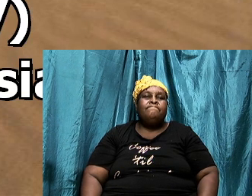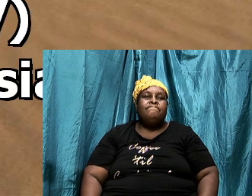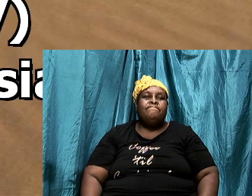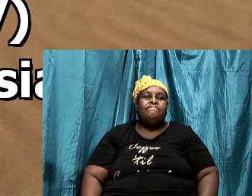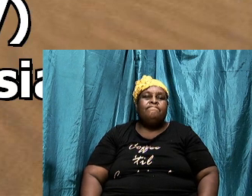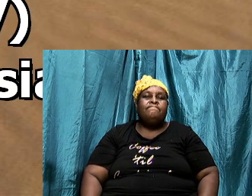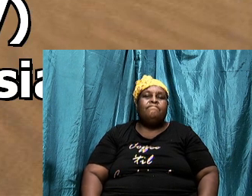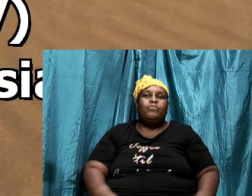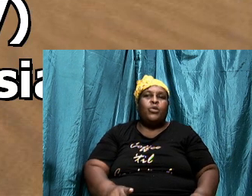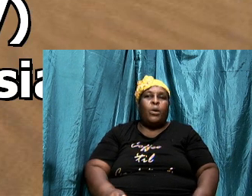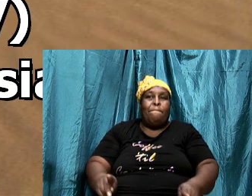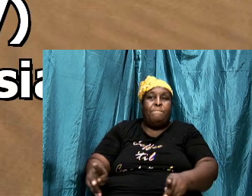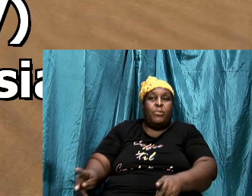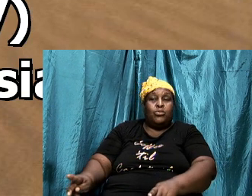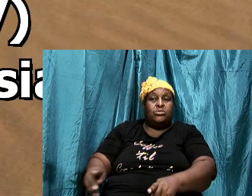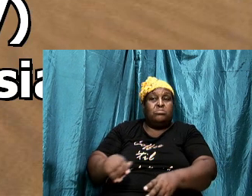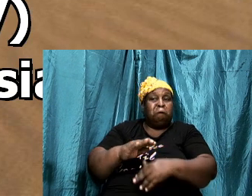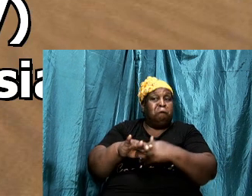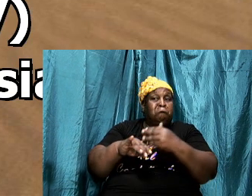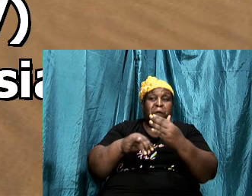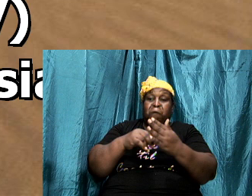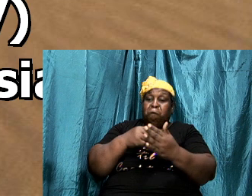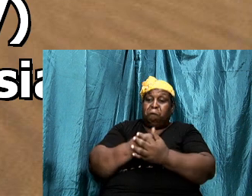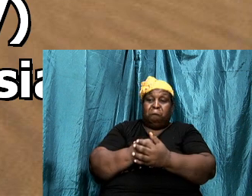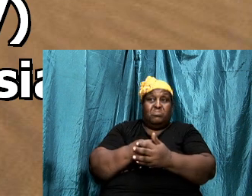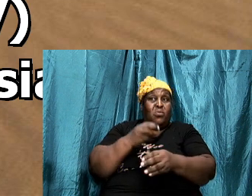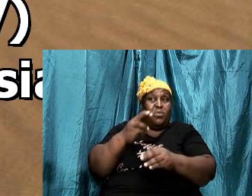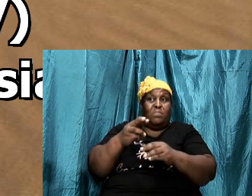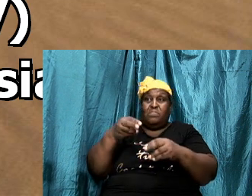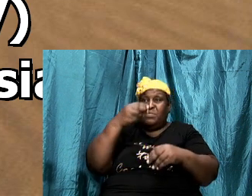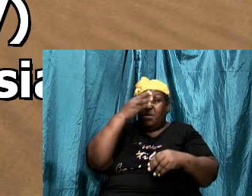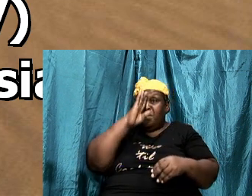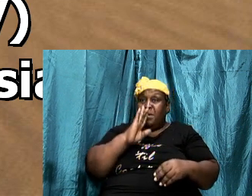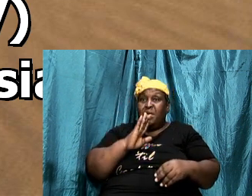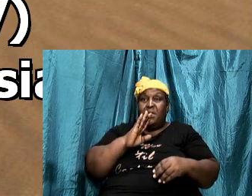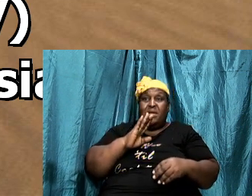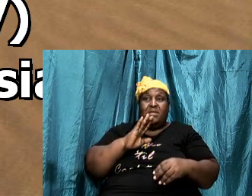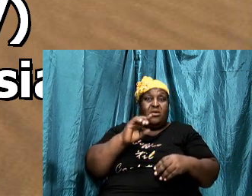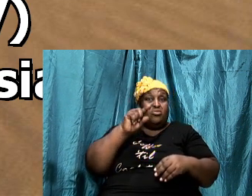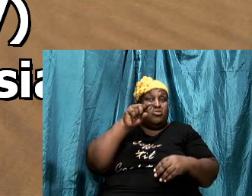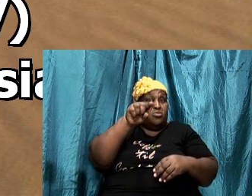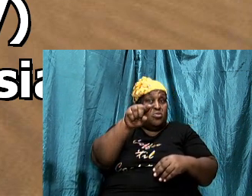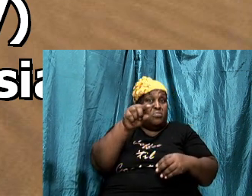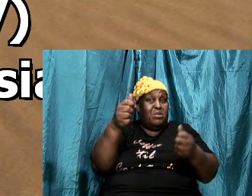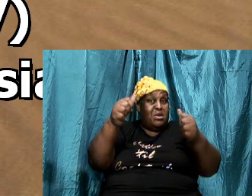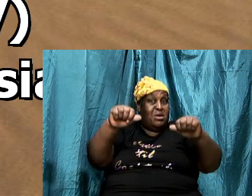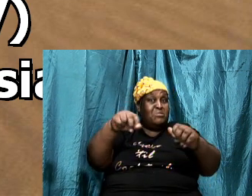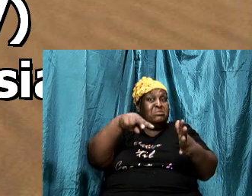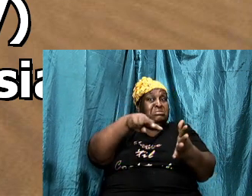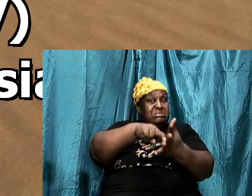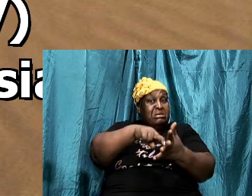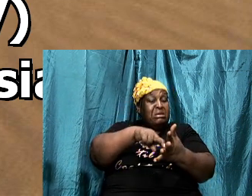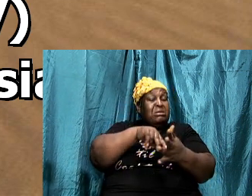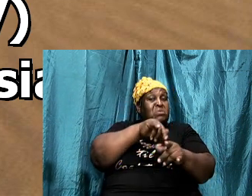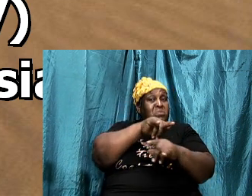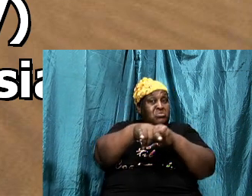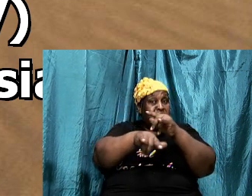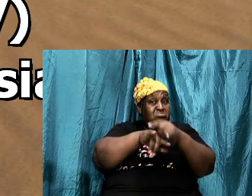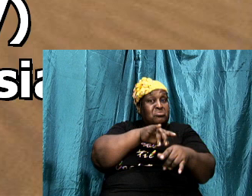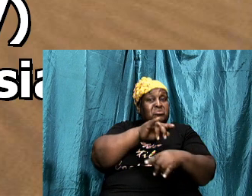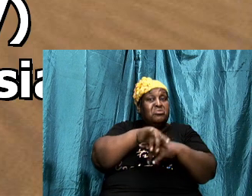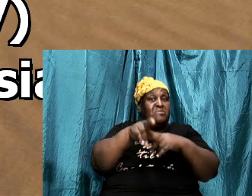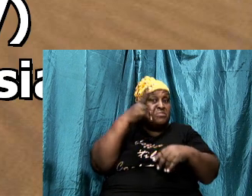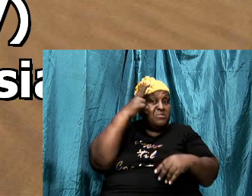Put on the whole armor of God, that he may be able to stand against the wiles of the devil.